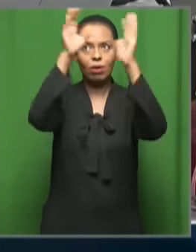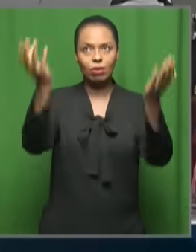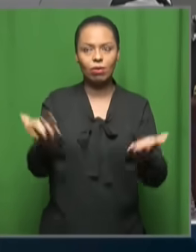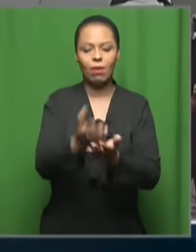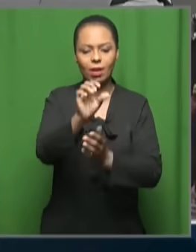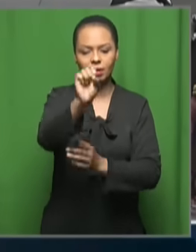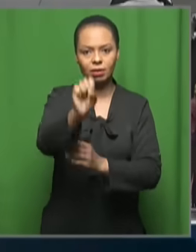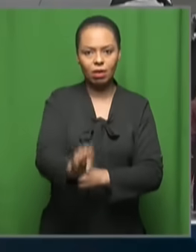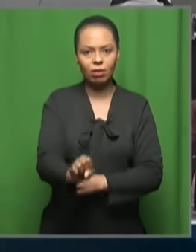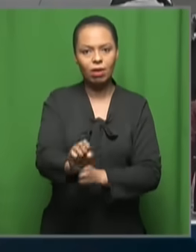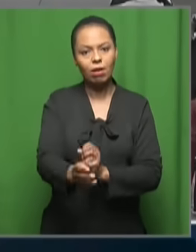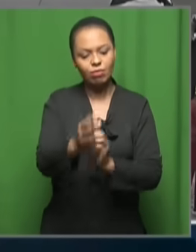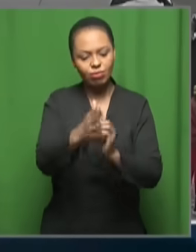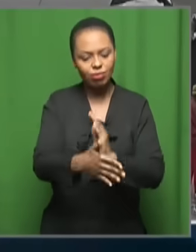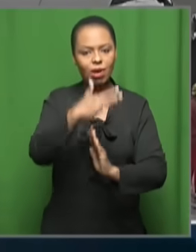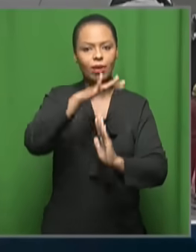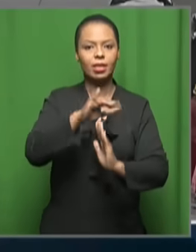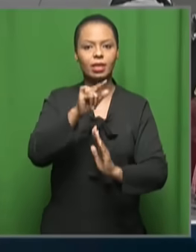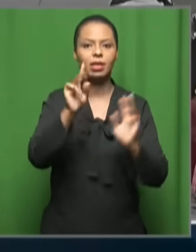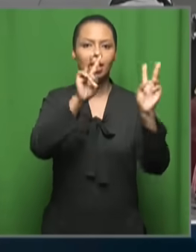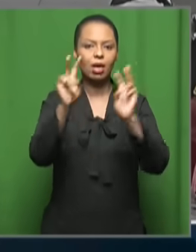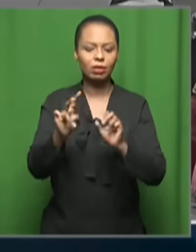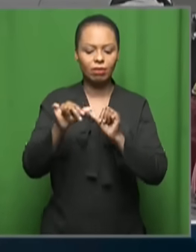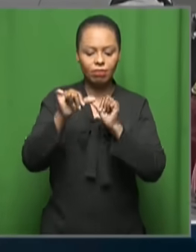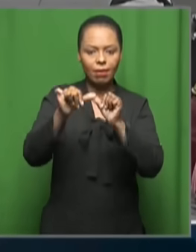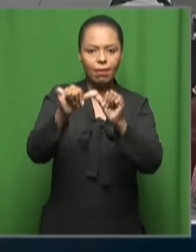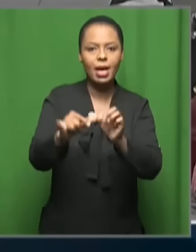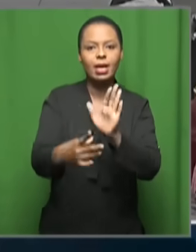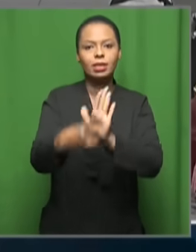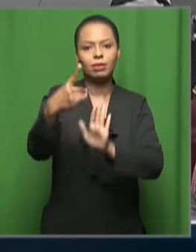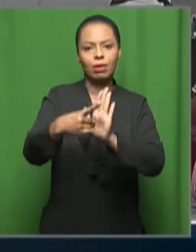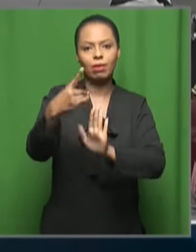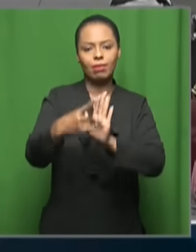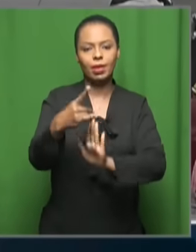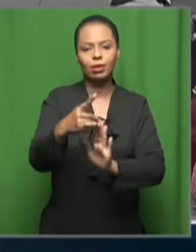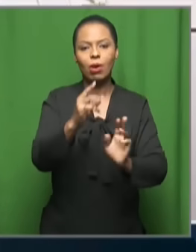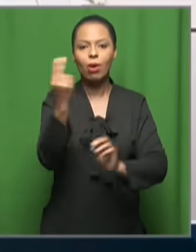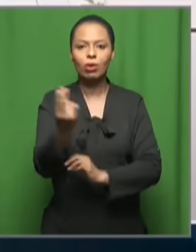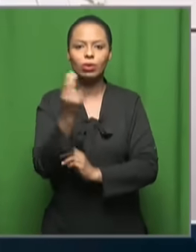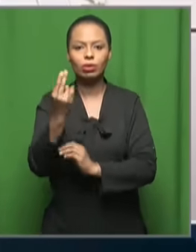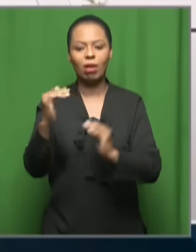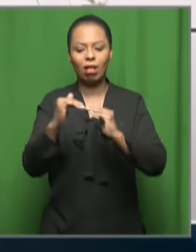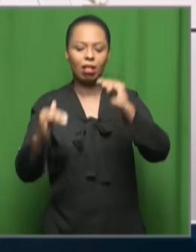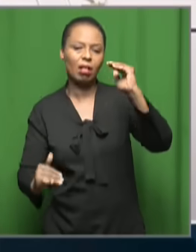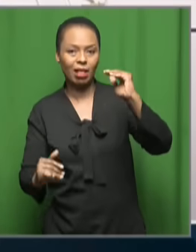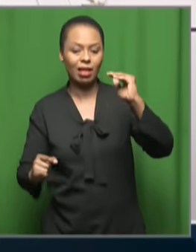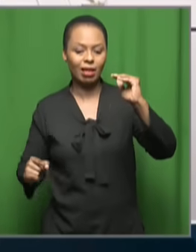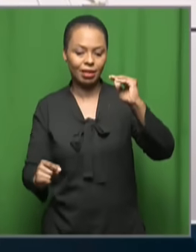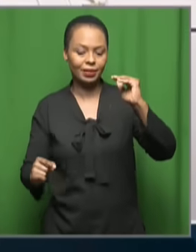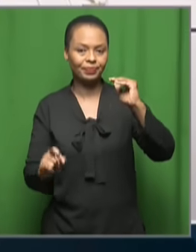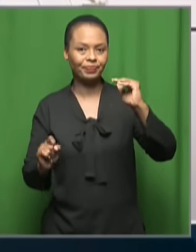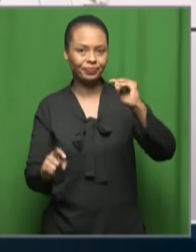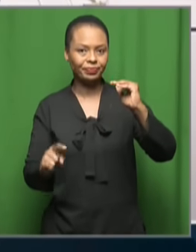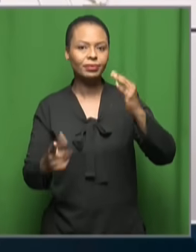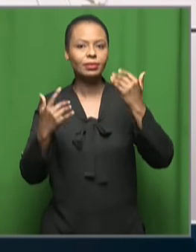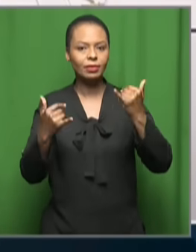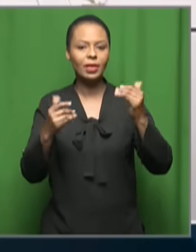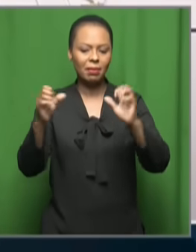centering issues of sustainable development, issues of dealing with inequality. I saw that theme in